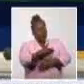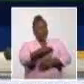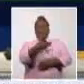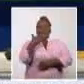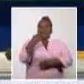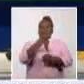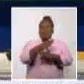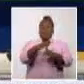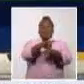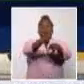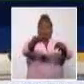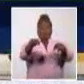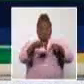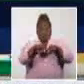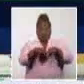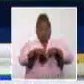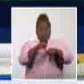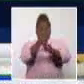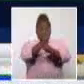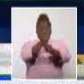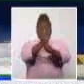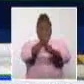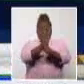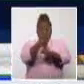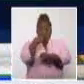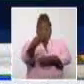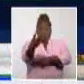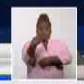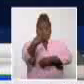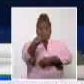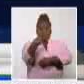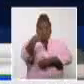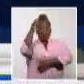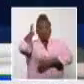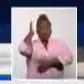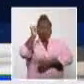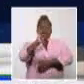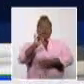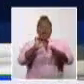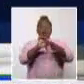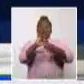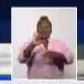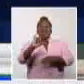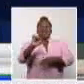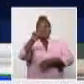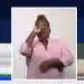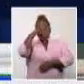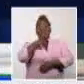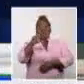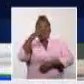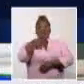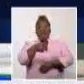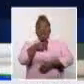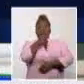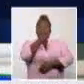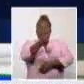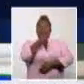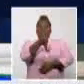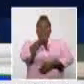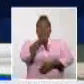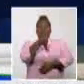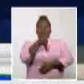Good morning to you, and good morning to you who make this broadcast possible, and to all the people who follow us